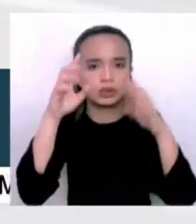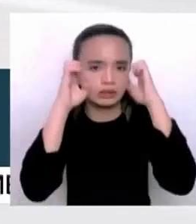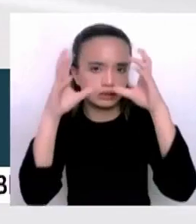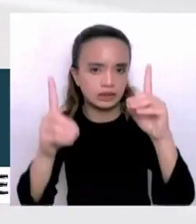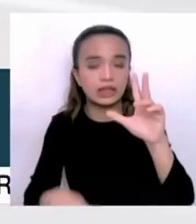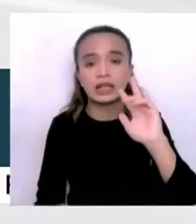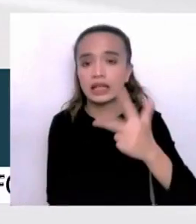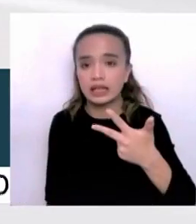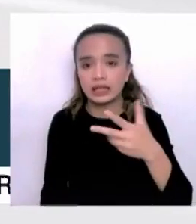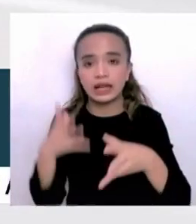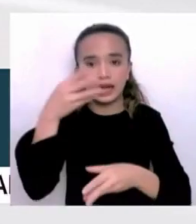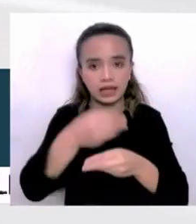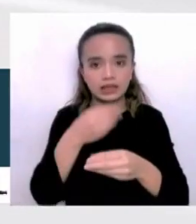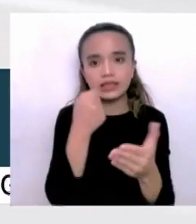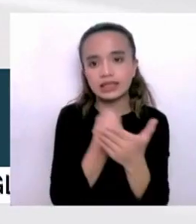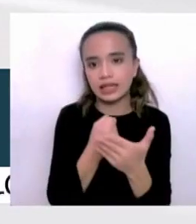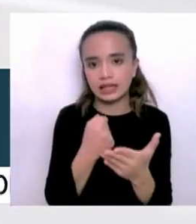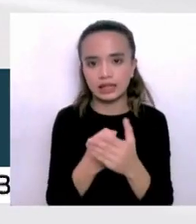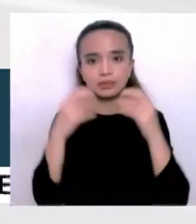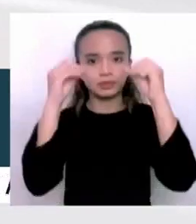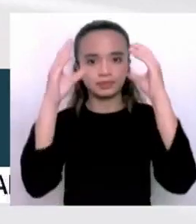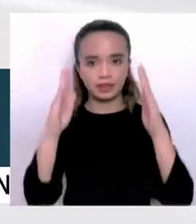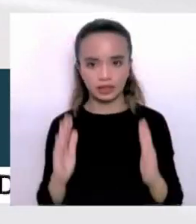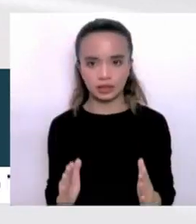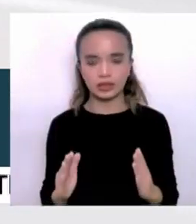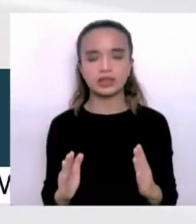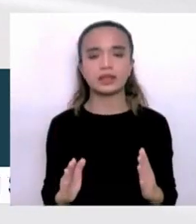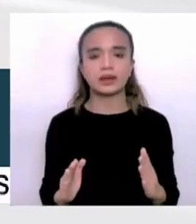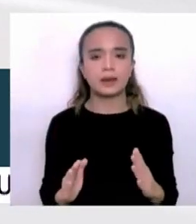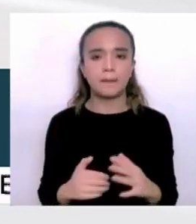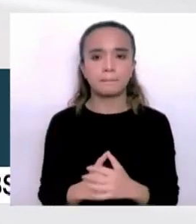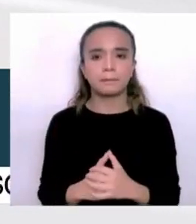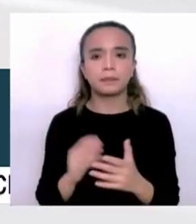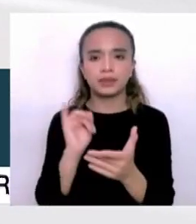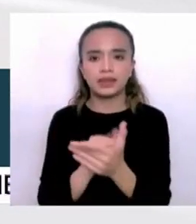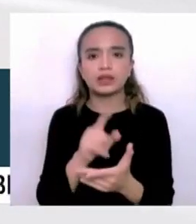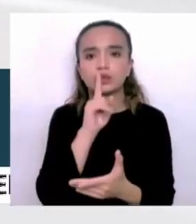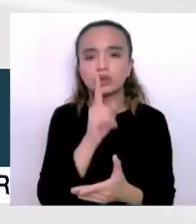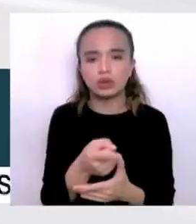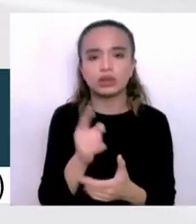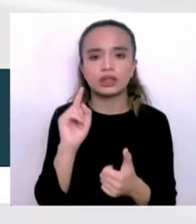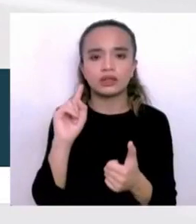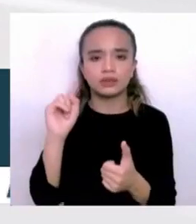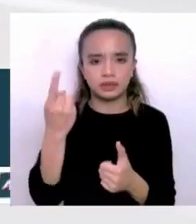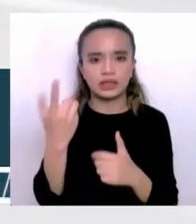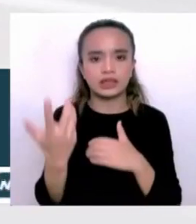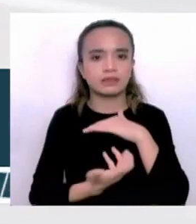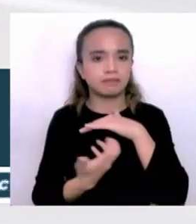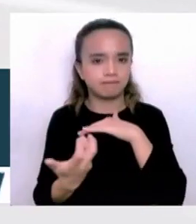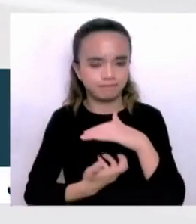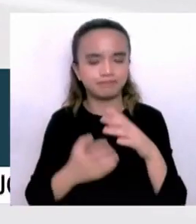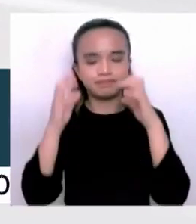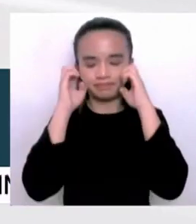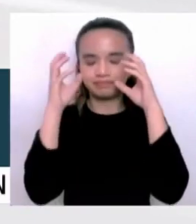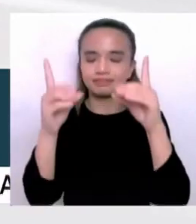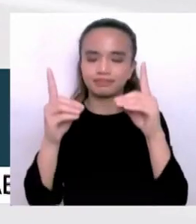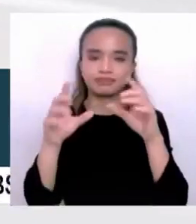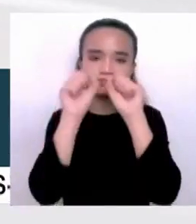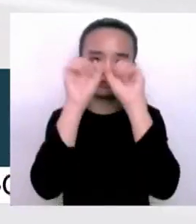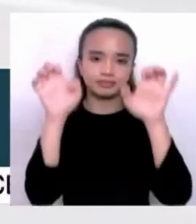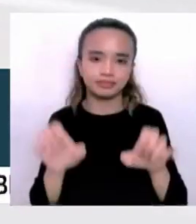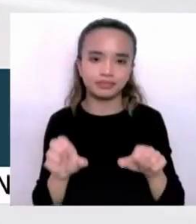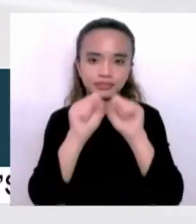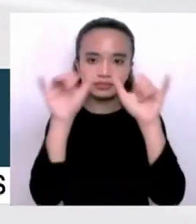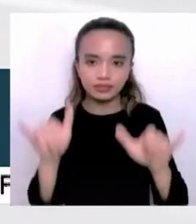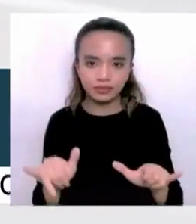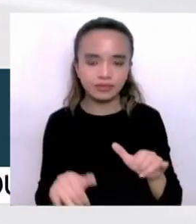to increase the salaries of the teachers also. These are the primary stakeholders in our educational system. Next